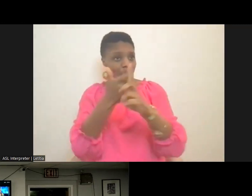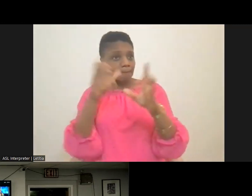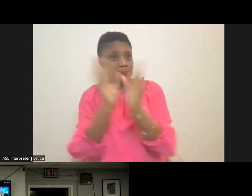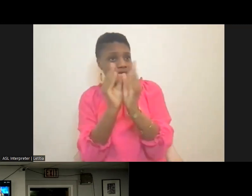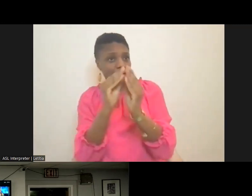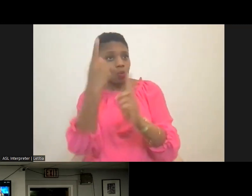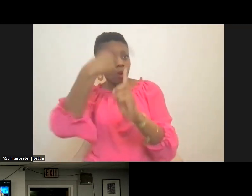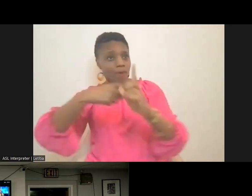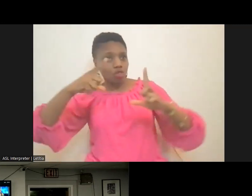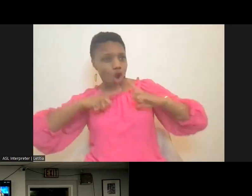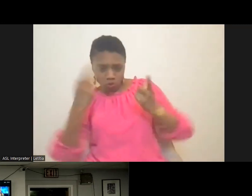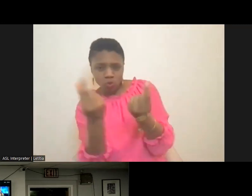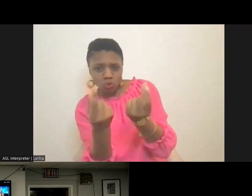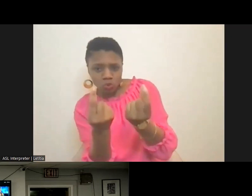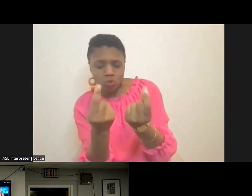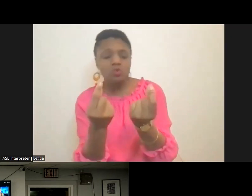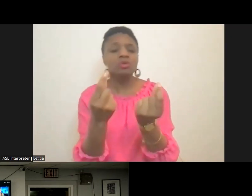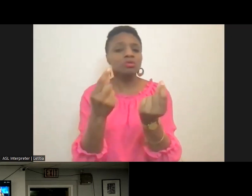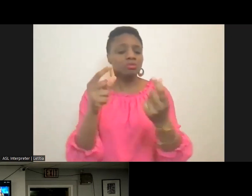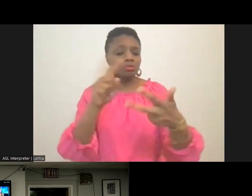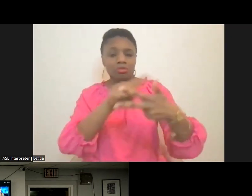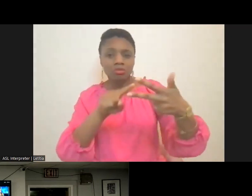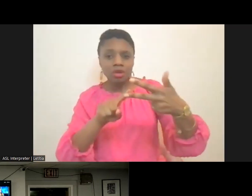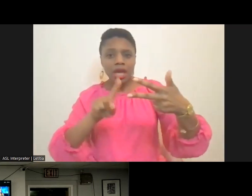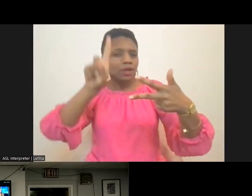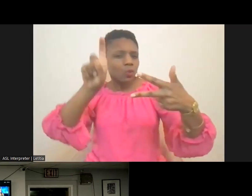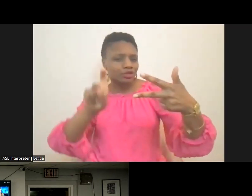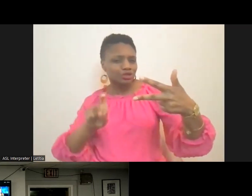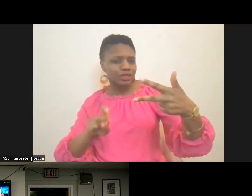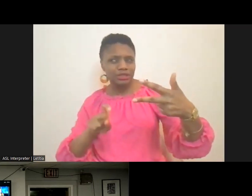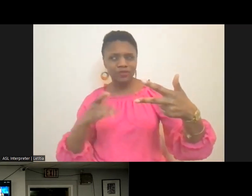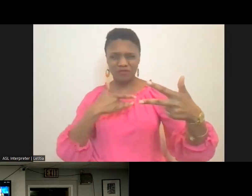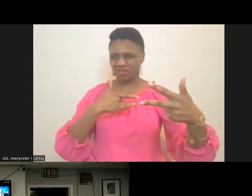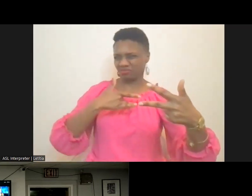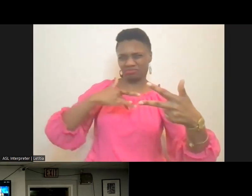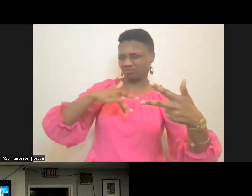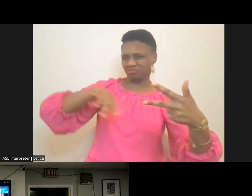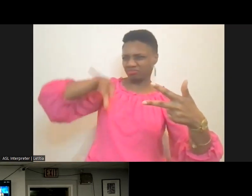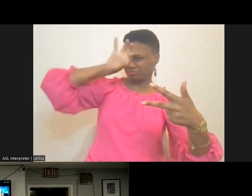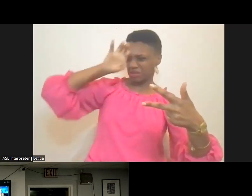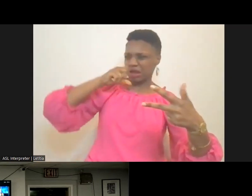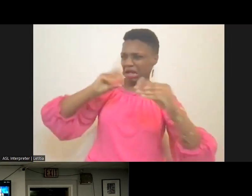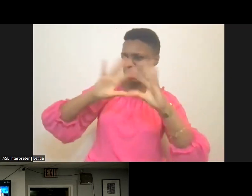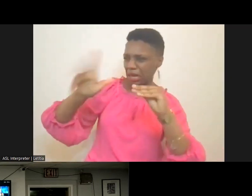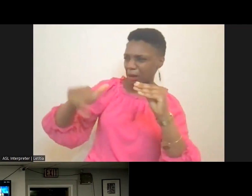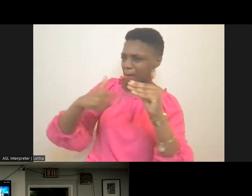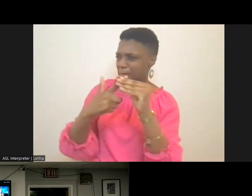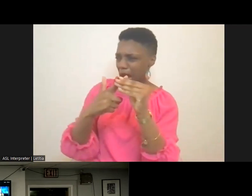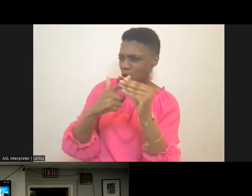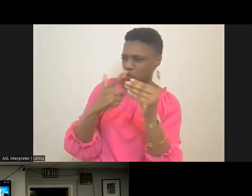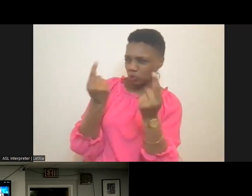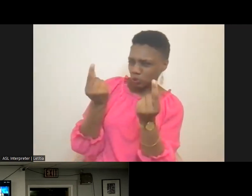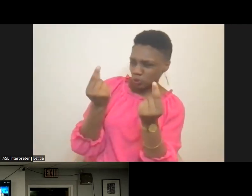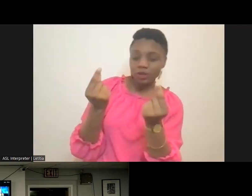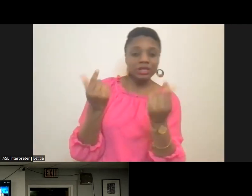or unanswered sort of confusion or areas where you want more clarity on the council, this is sort of a space